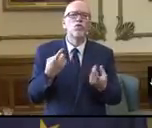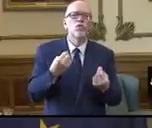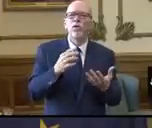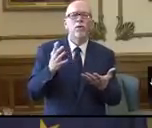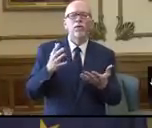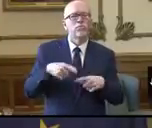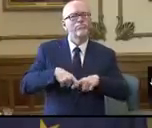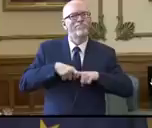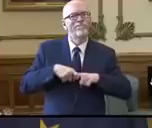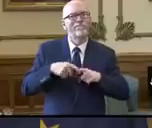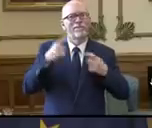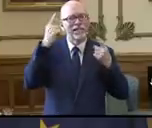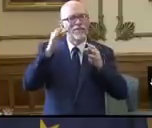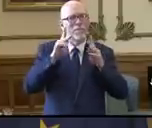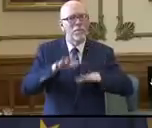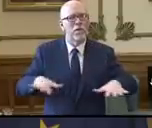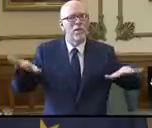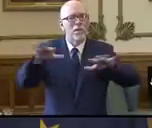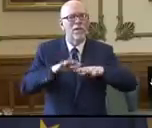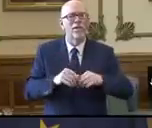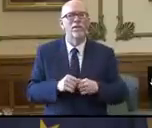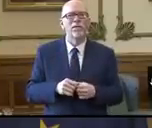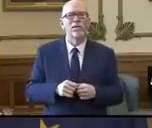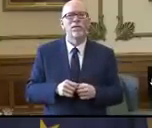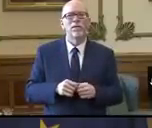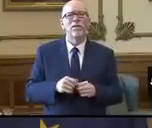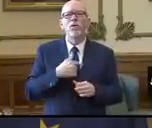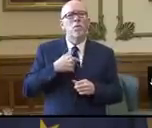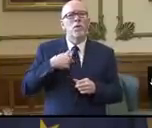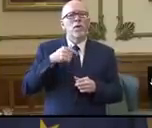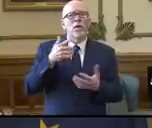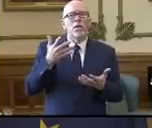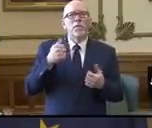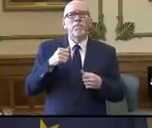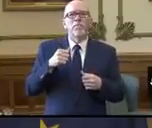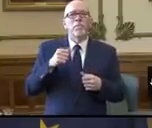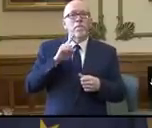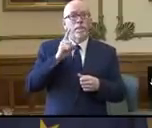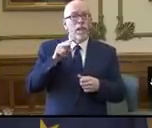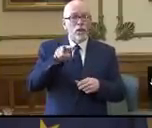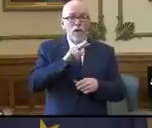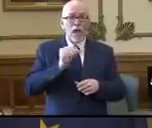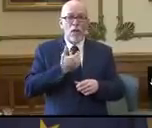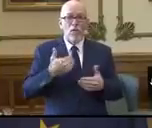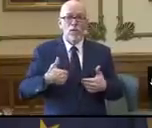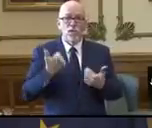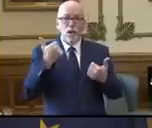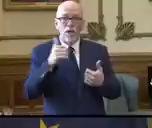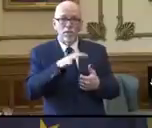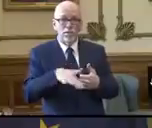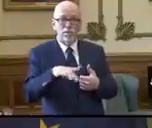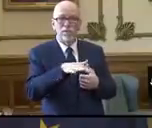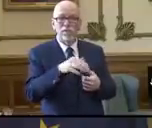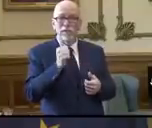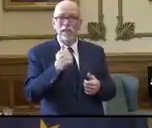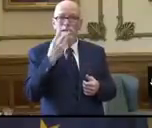you for everyone. We need not look further than the youngest among us to